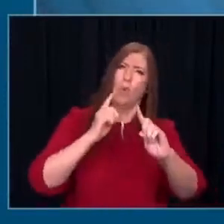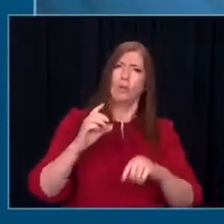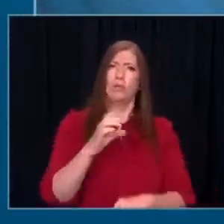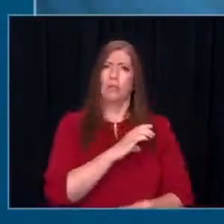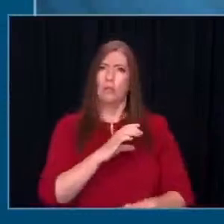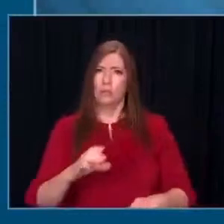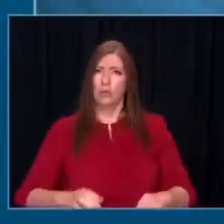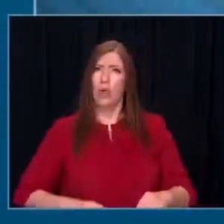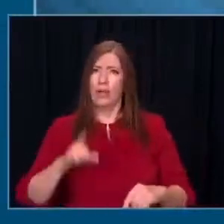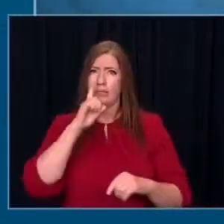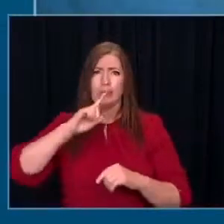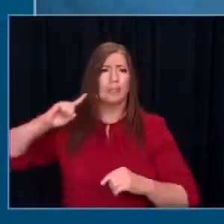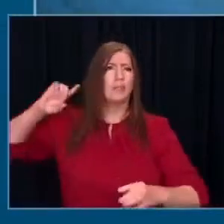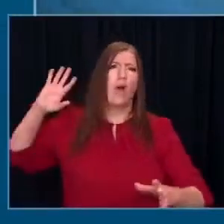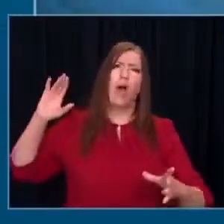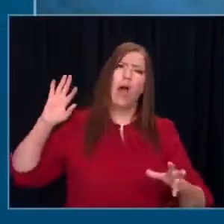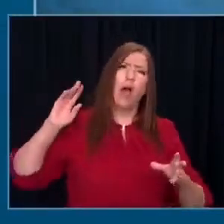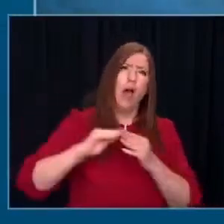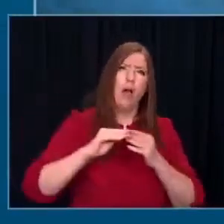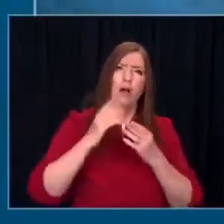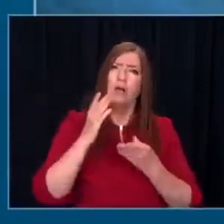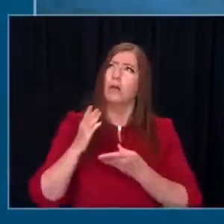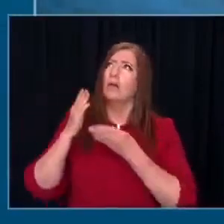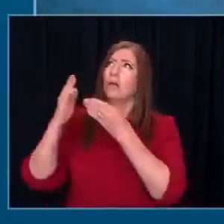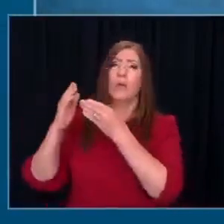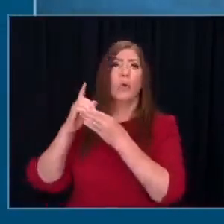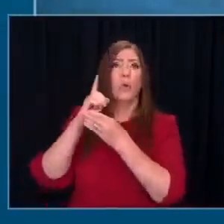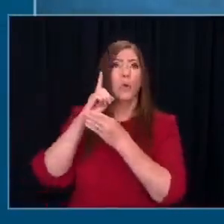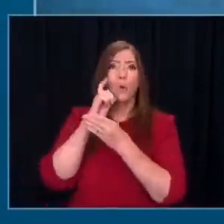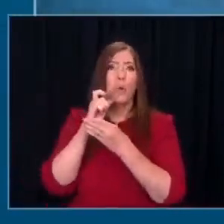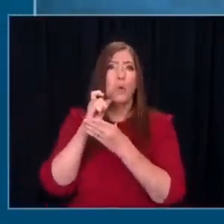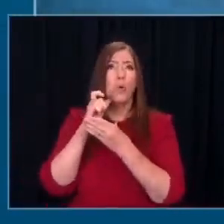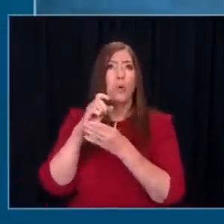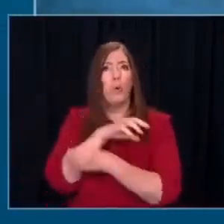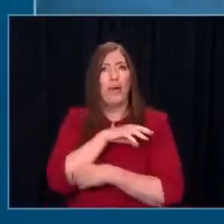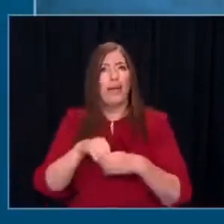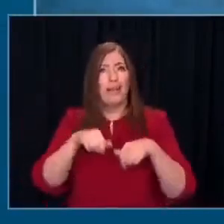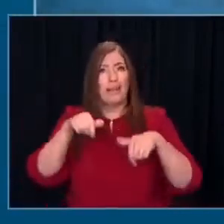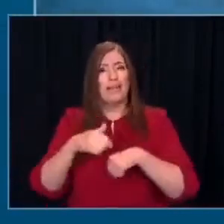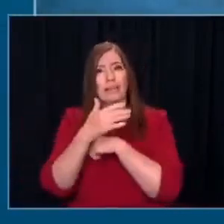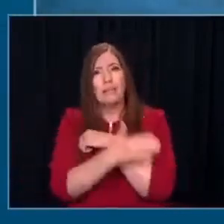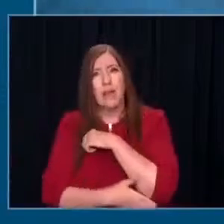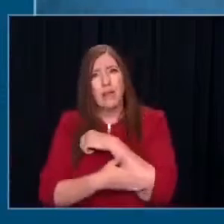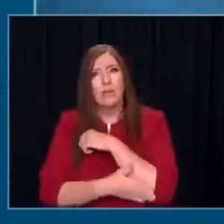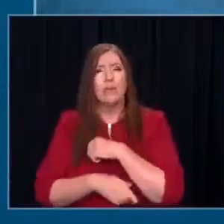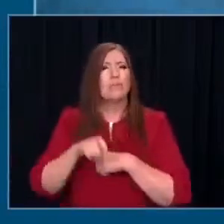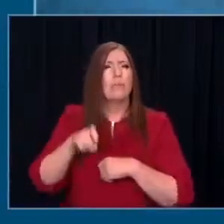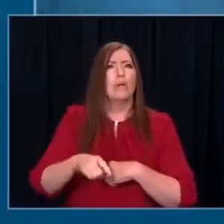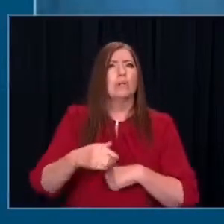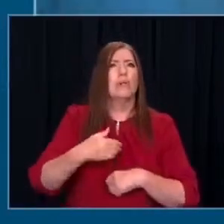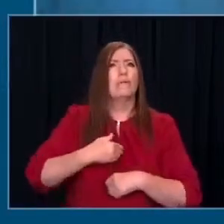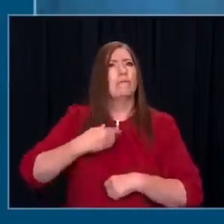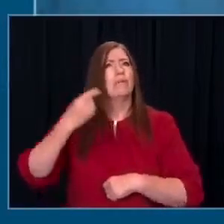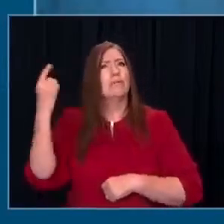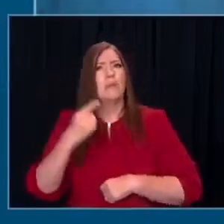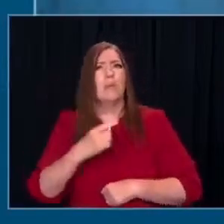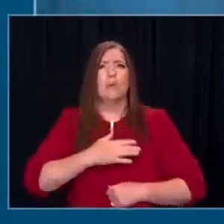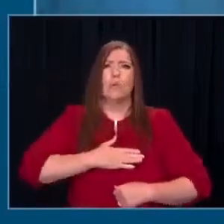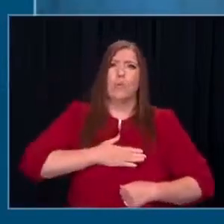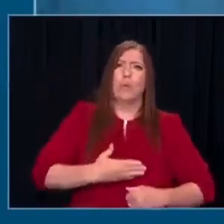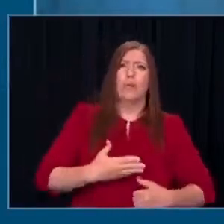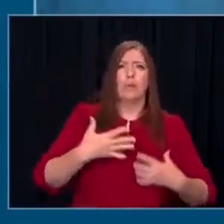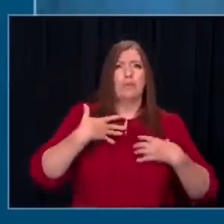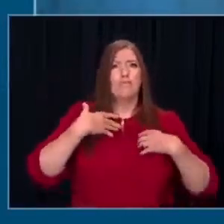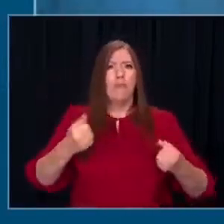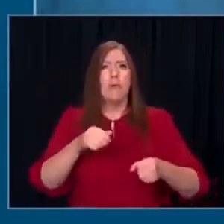overall the one that resides and is in this country. We need to have somebody that's willing to be brave